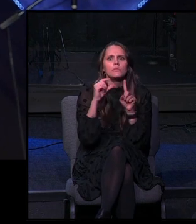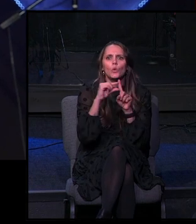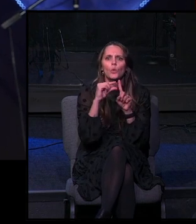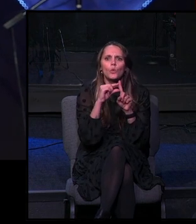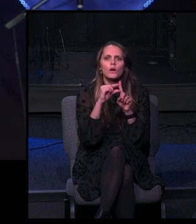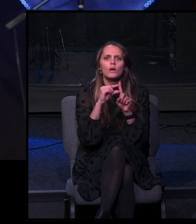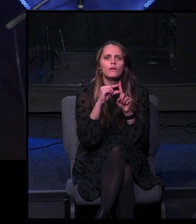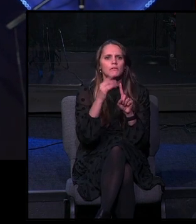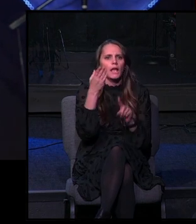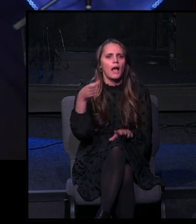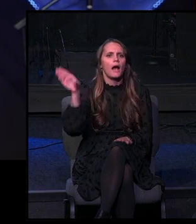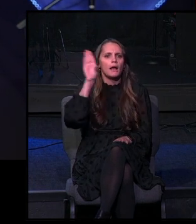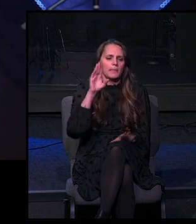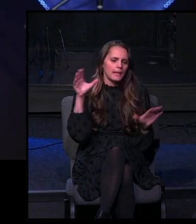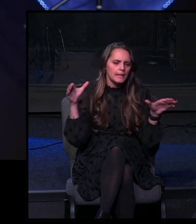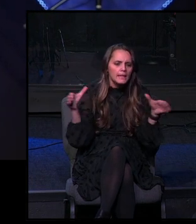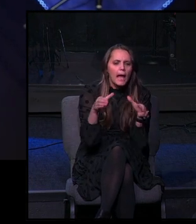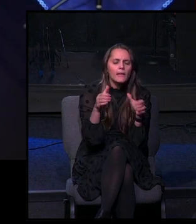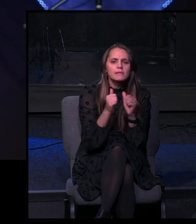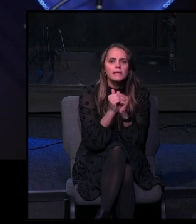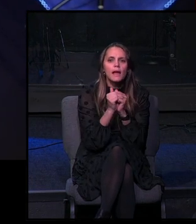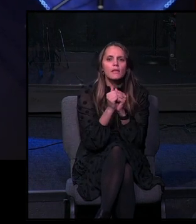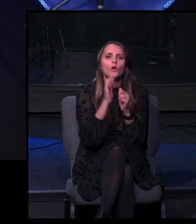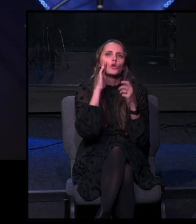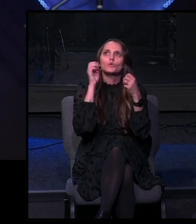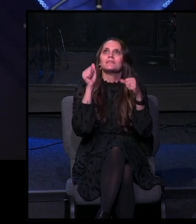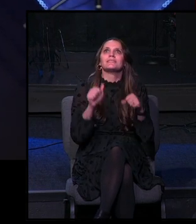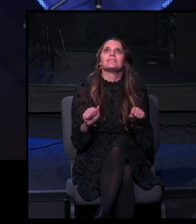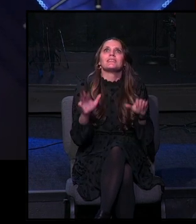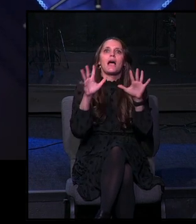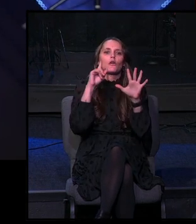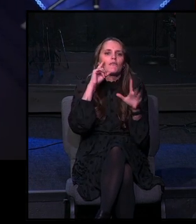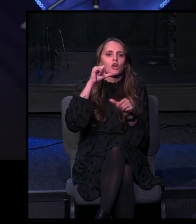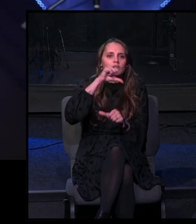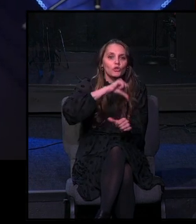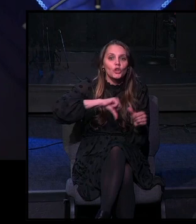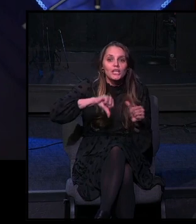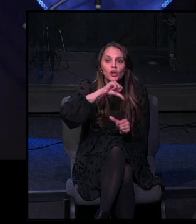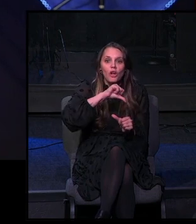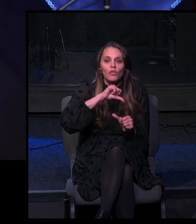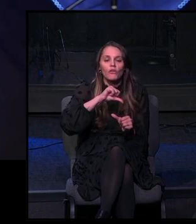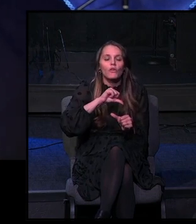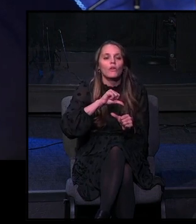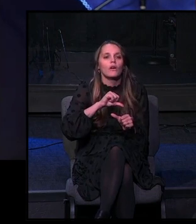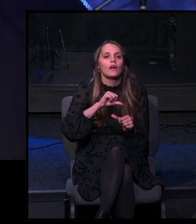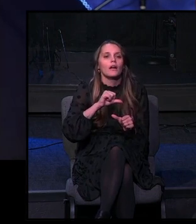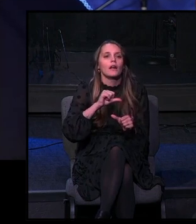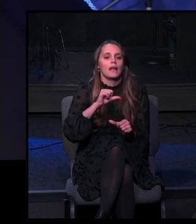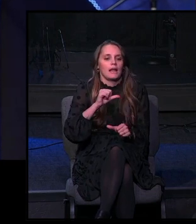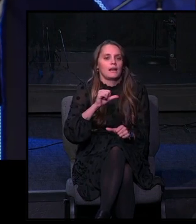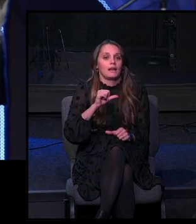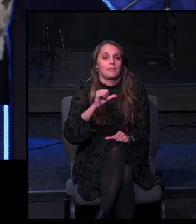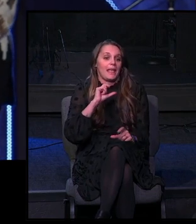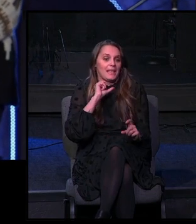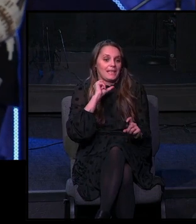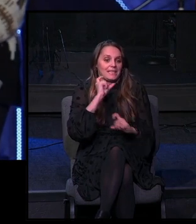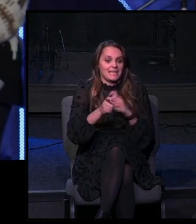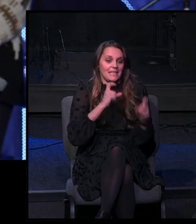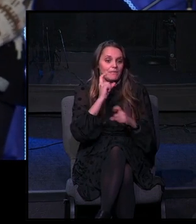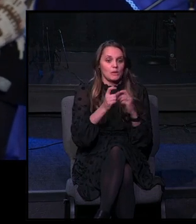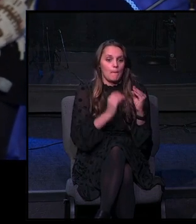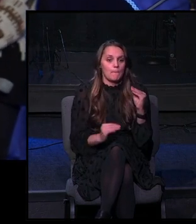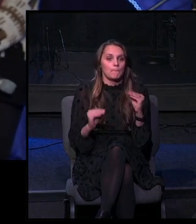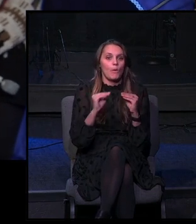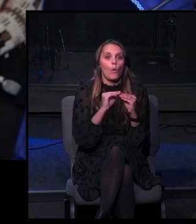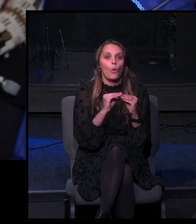together, that sacrifices for one another, that gives more than we need to because we're so